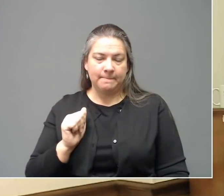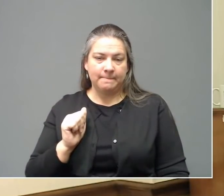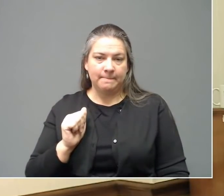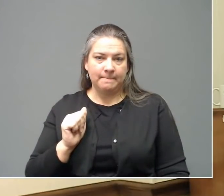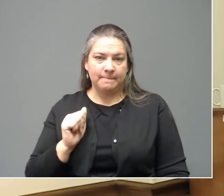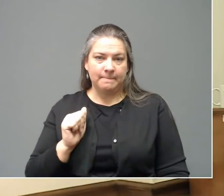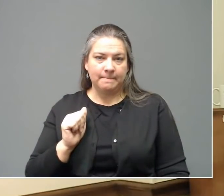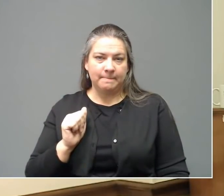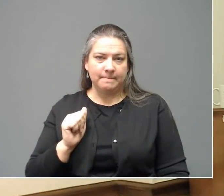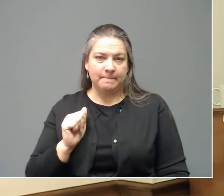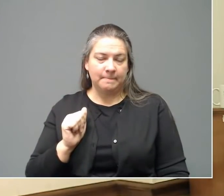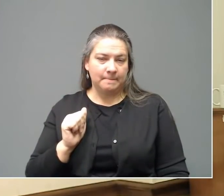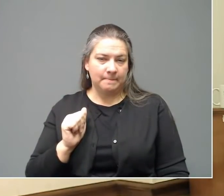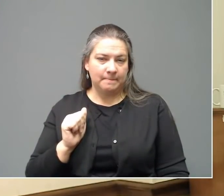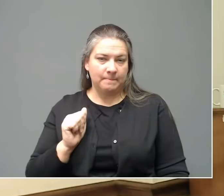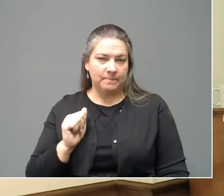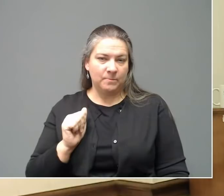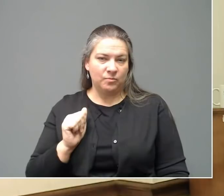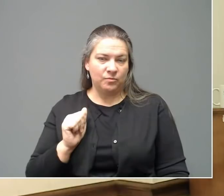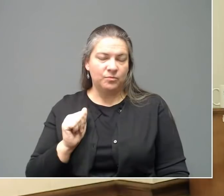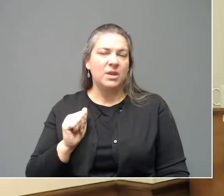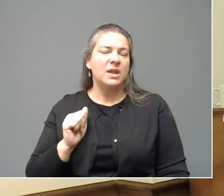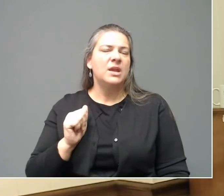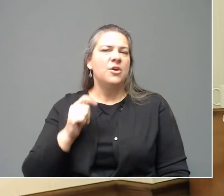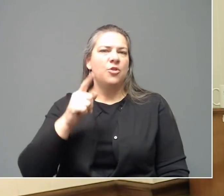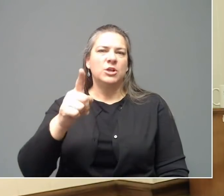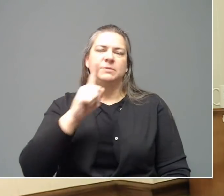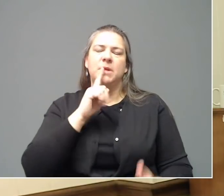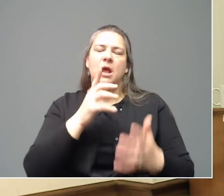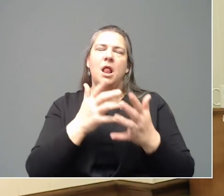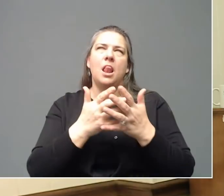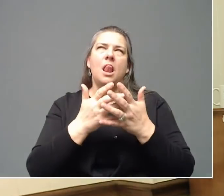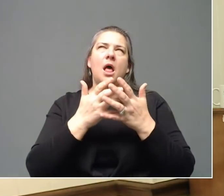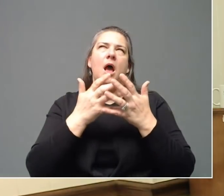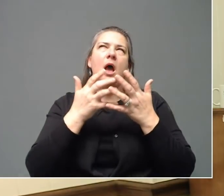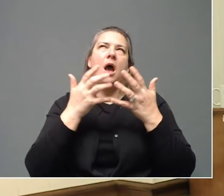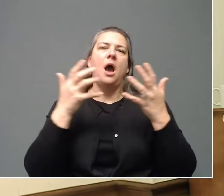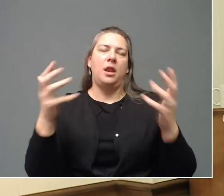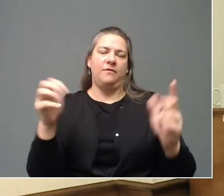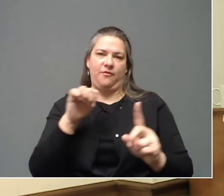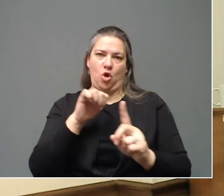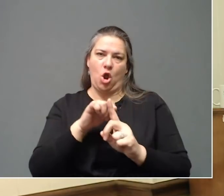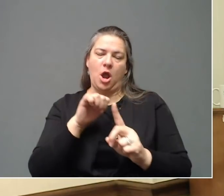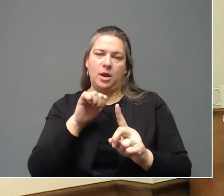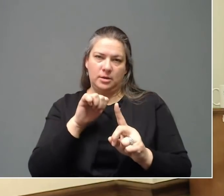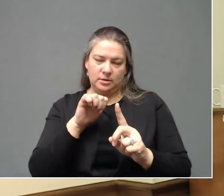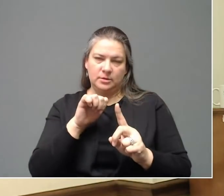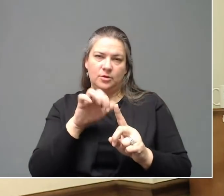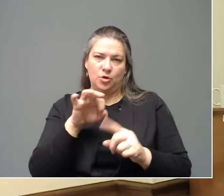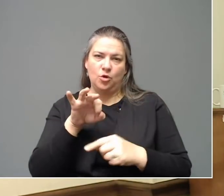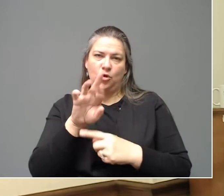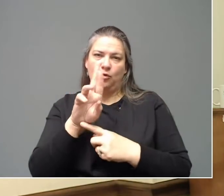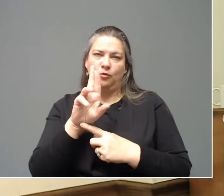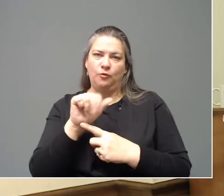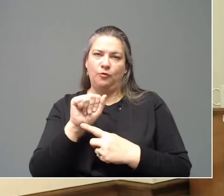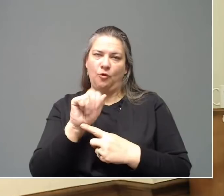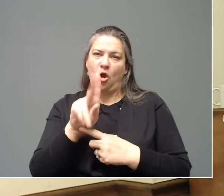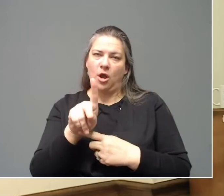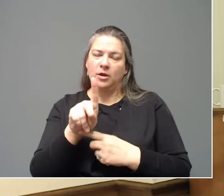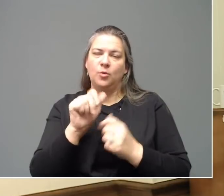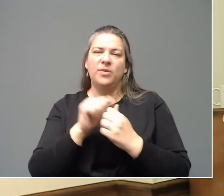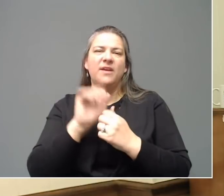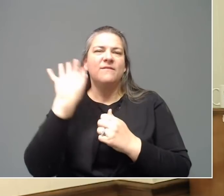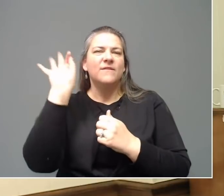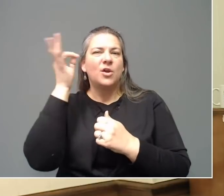There has been, as we had said, a tremendous amount of fraud around but especially the federal programs that were instituted